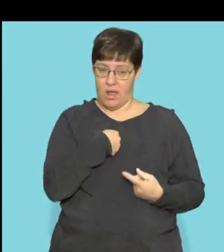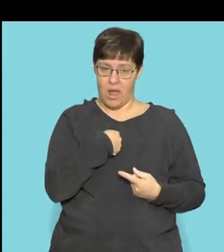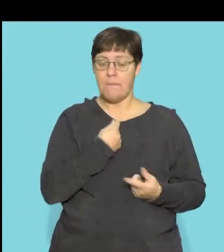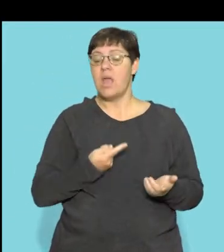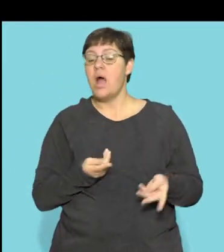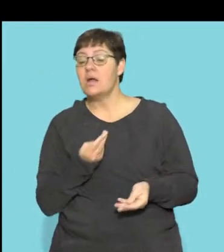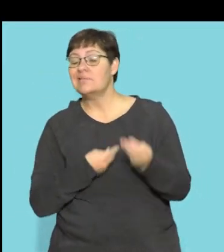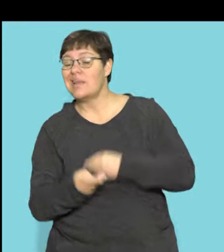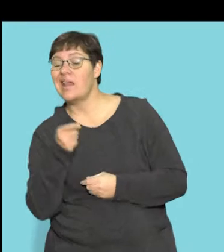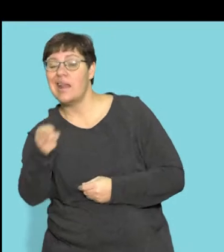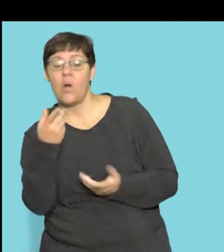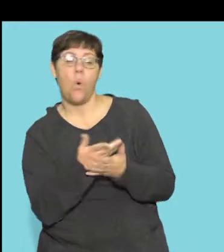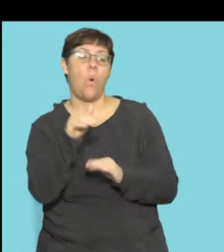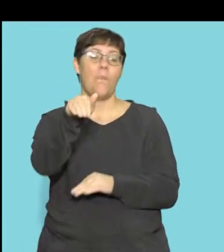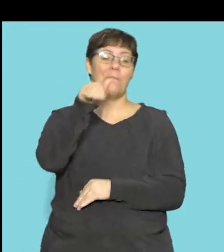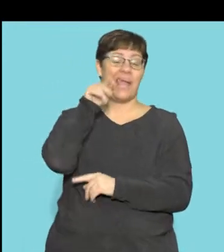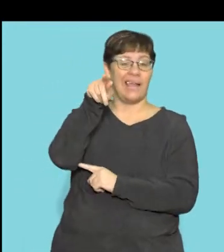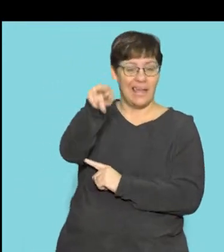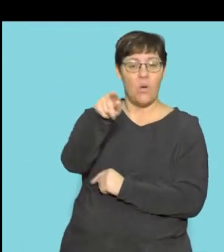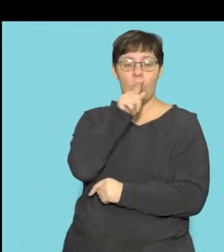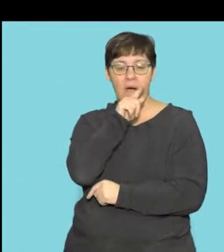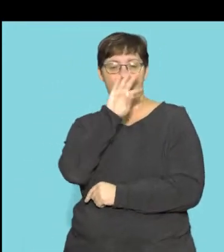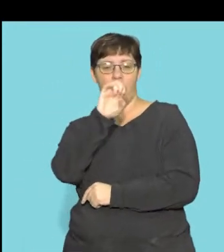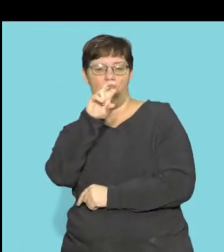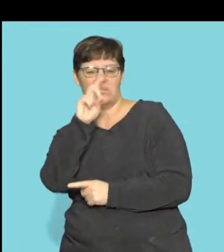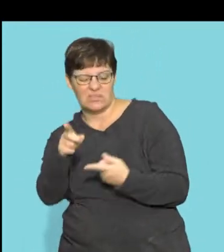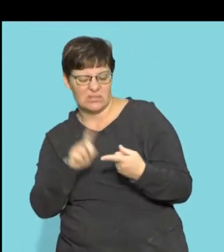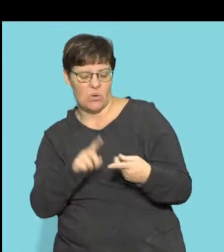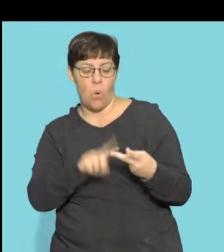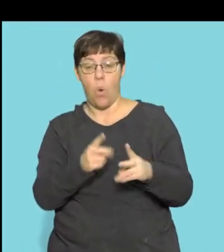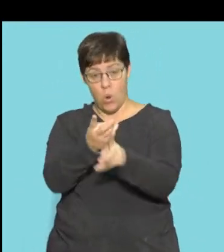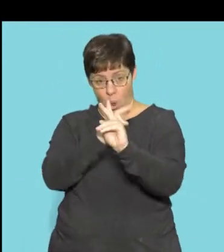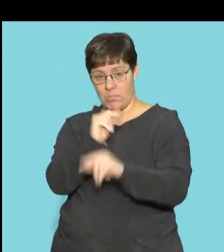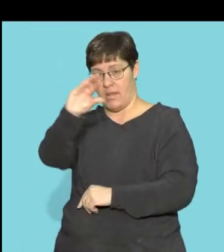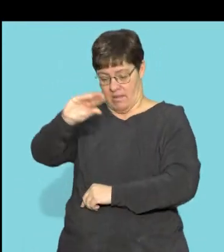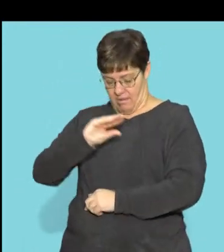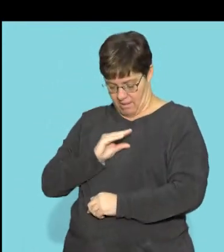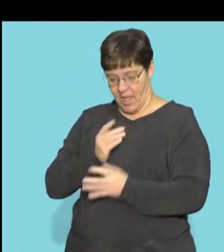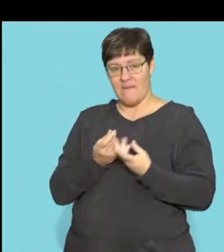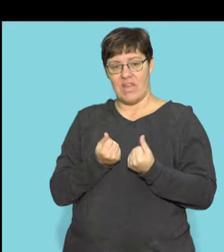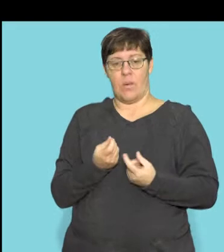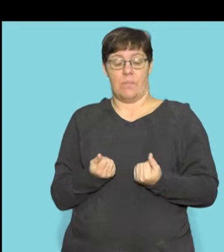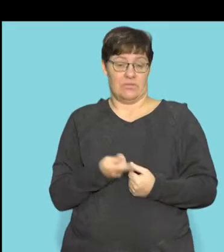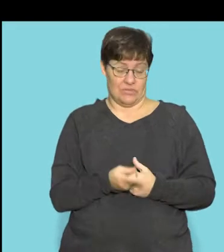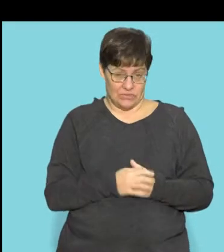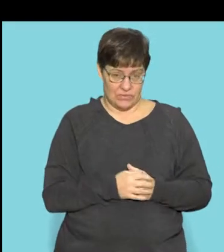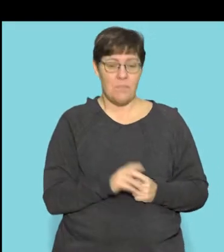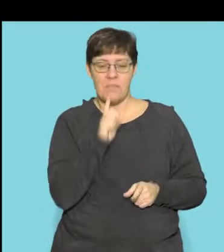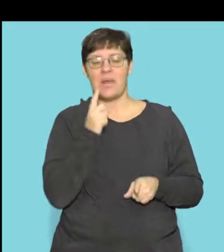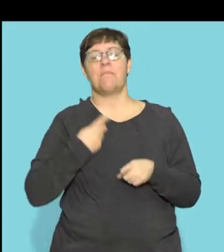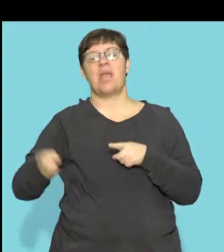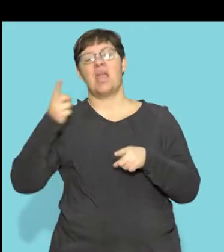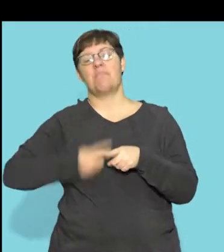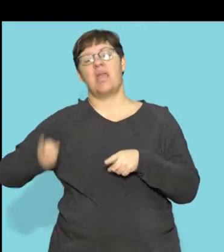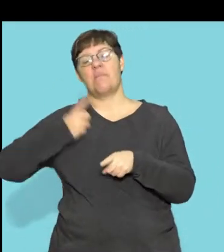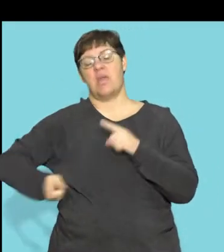a bank, maybe because of a bond or because of a loan. So these are bond repayments and they are loans,